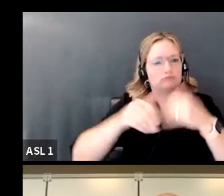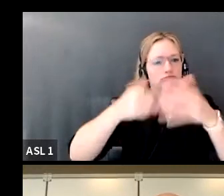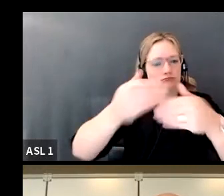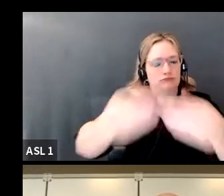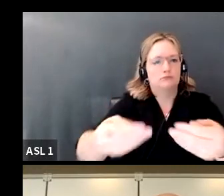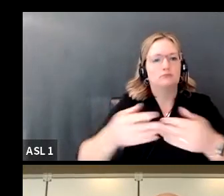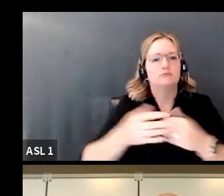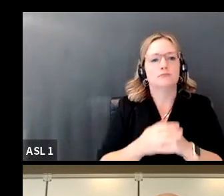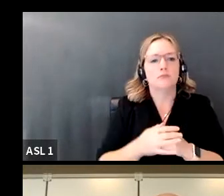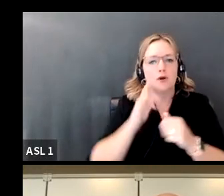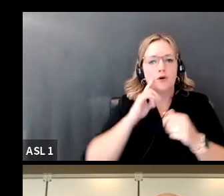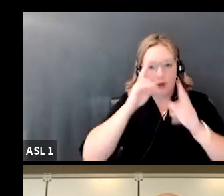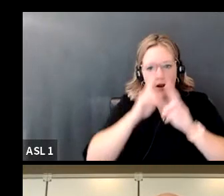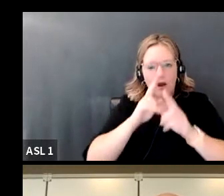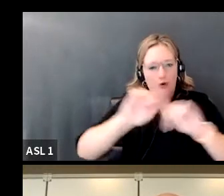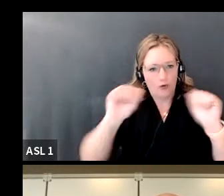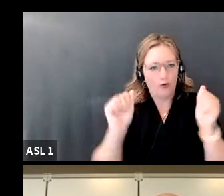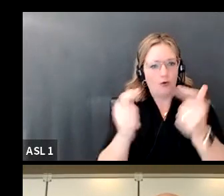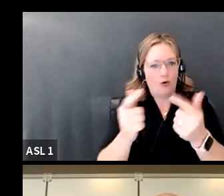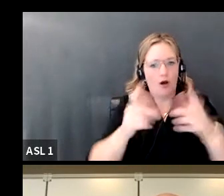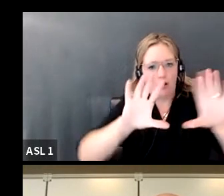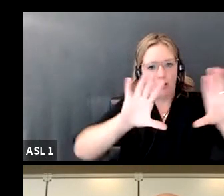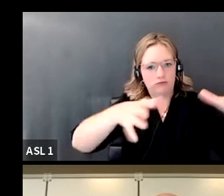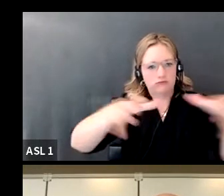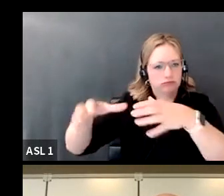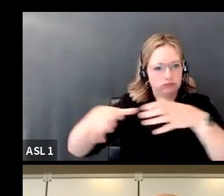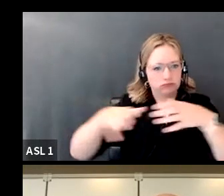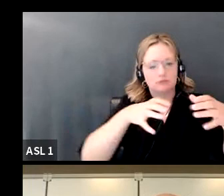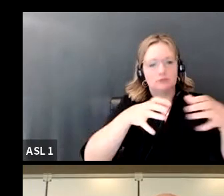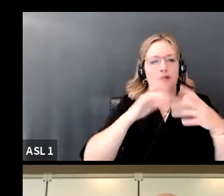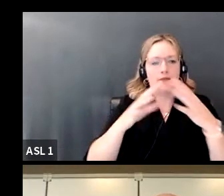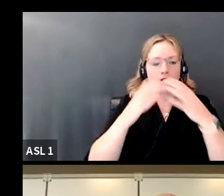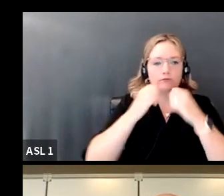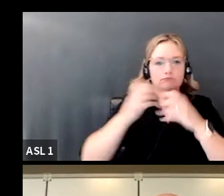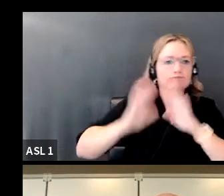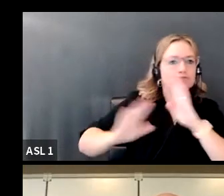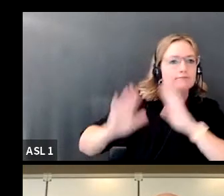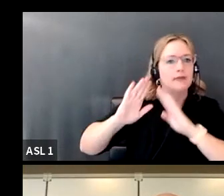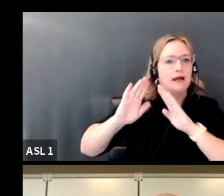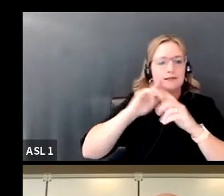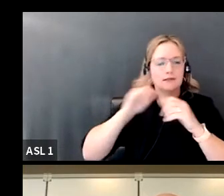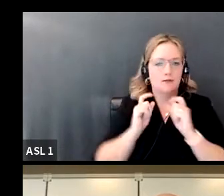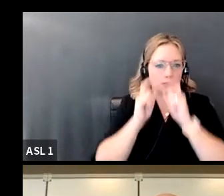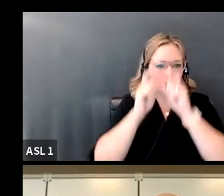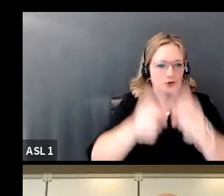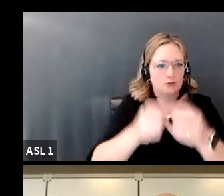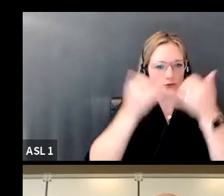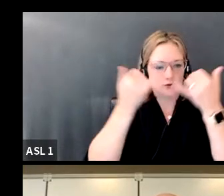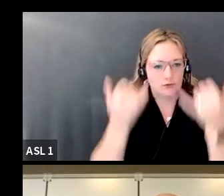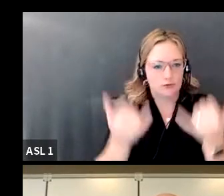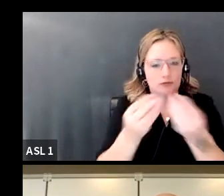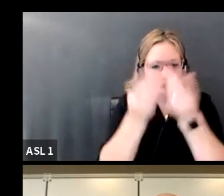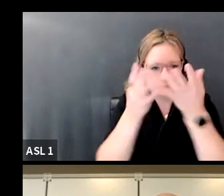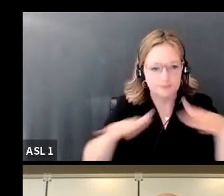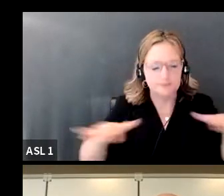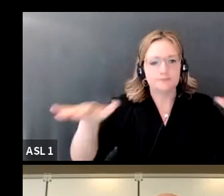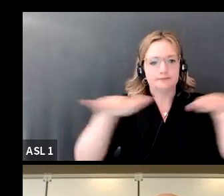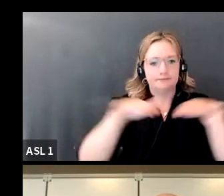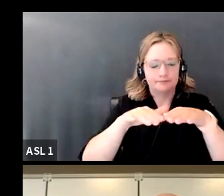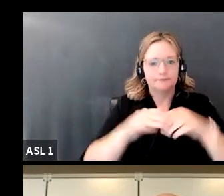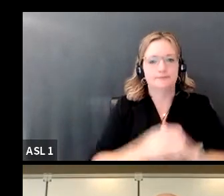all first nations inuit and nazi peoples and their valuable past and present contributions to this land